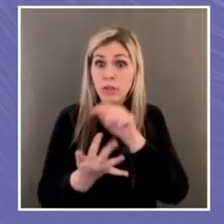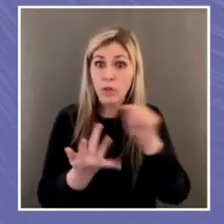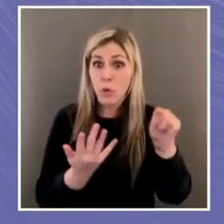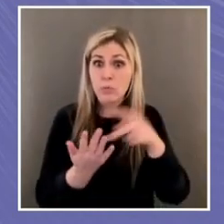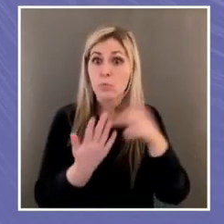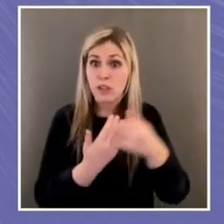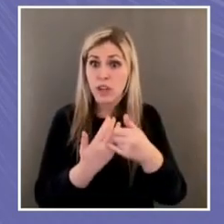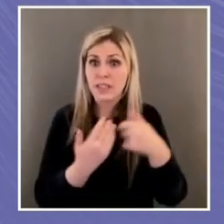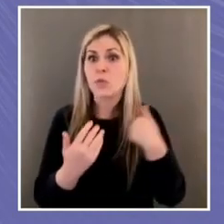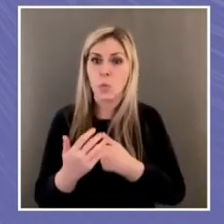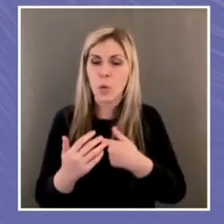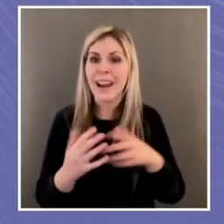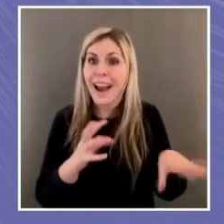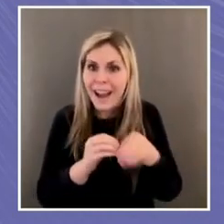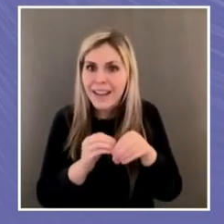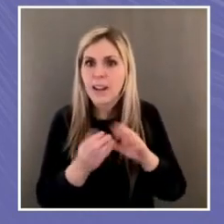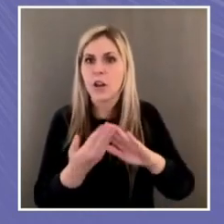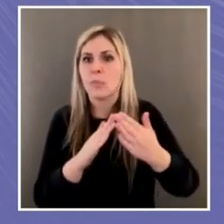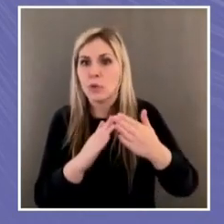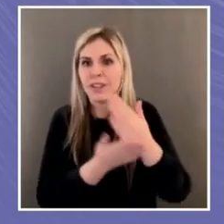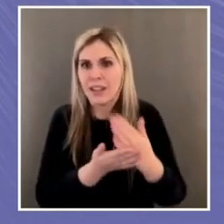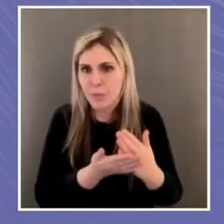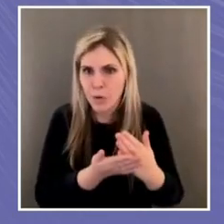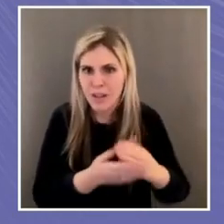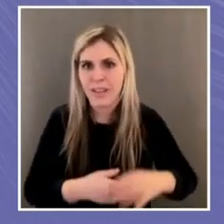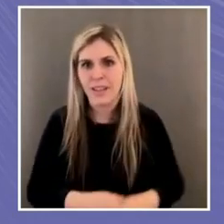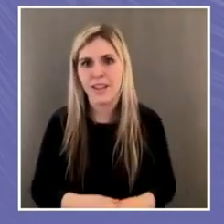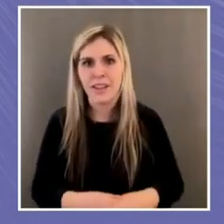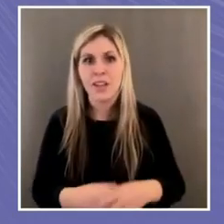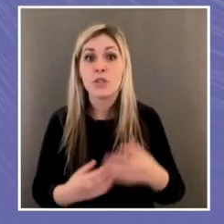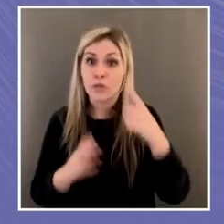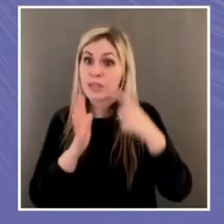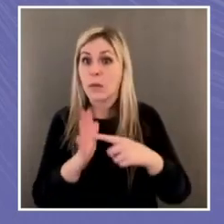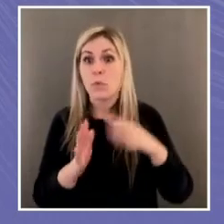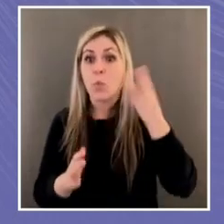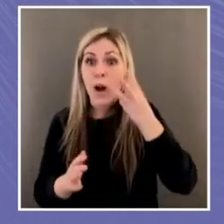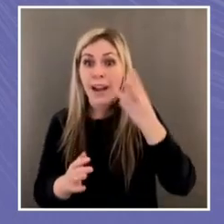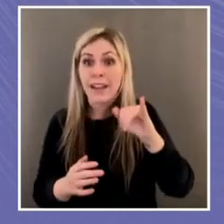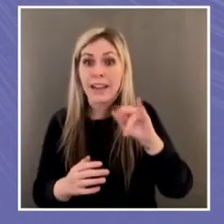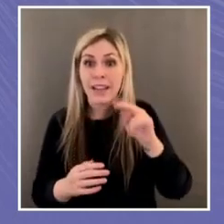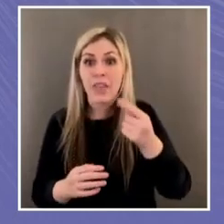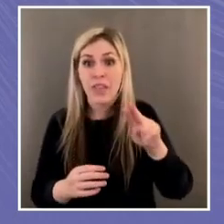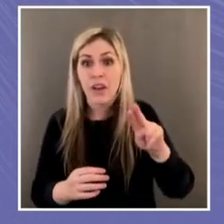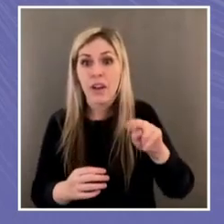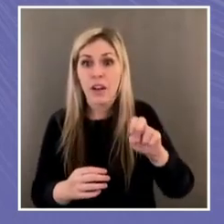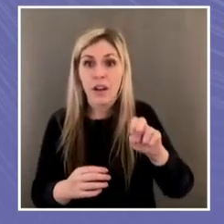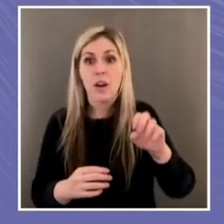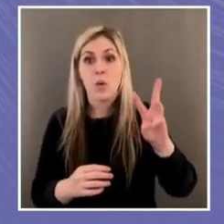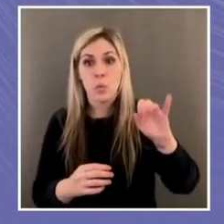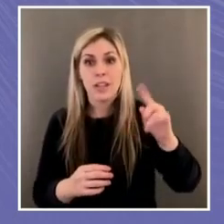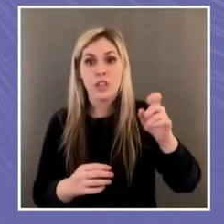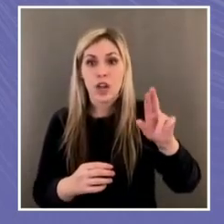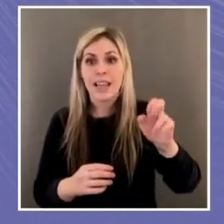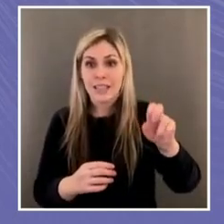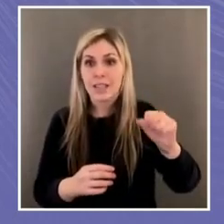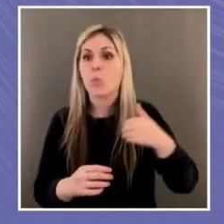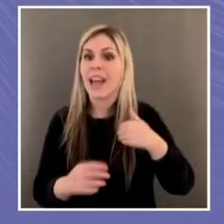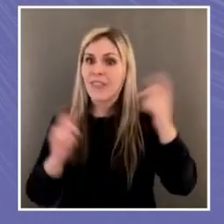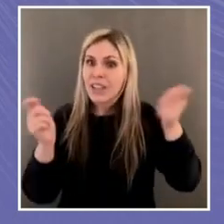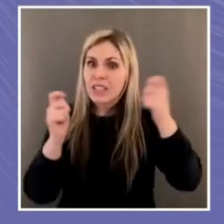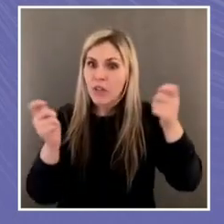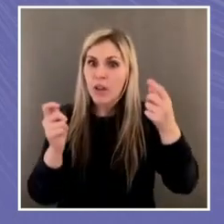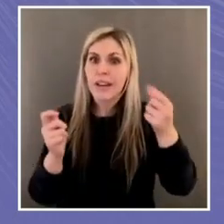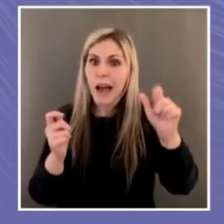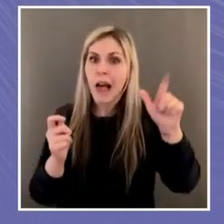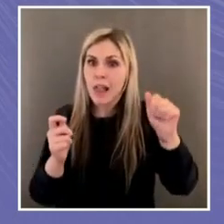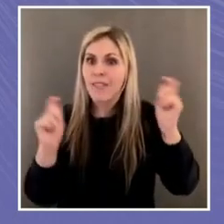community component. So with Wine in the Wilderness, we had a Juneteenth gala festival to educate more